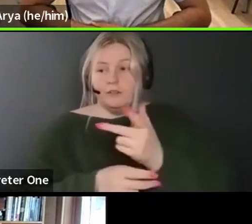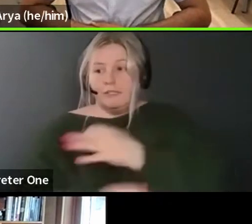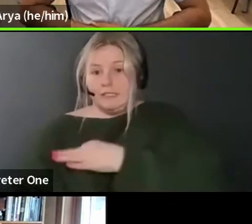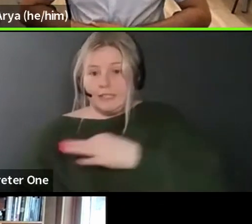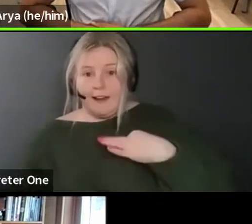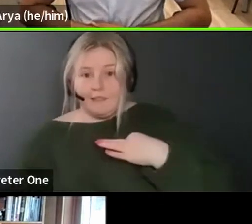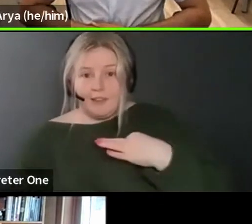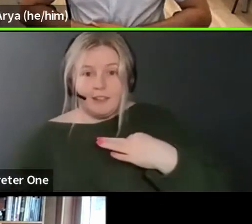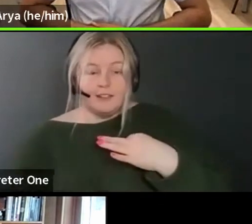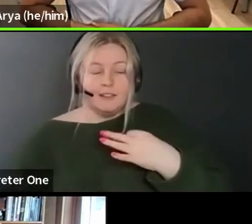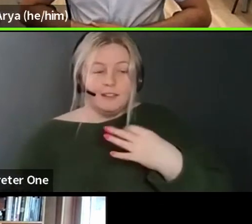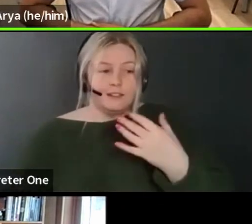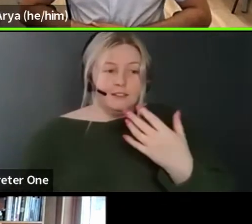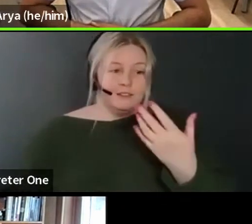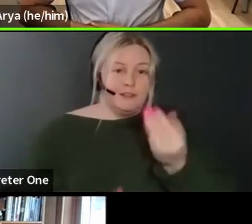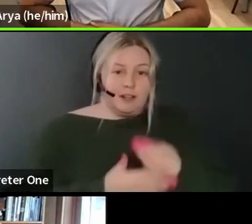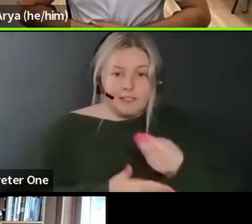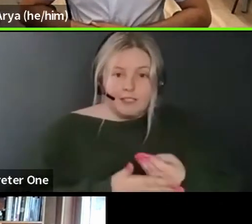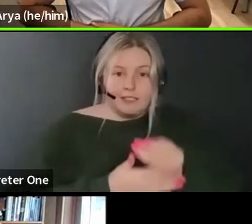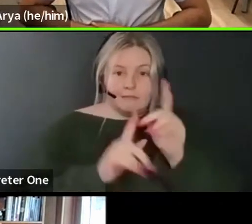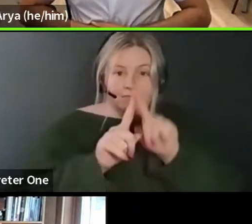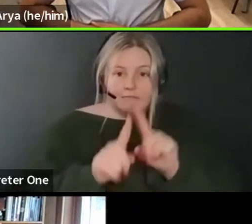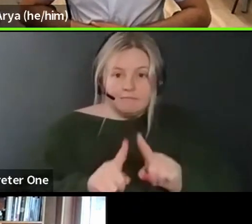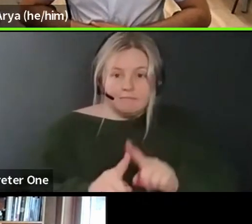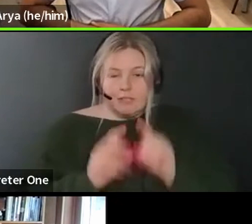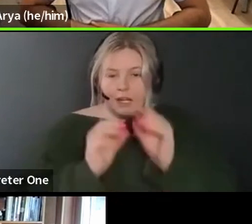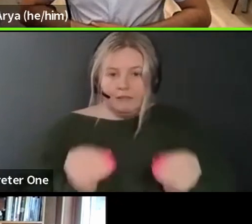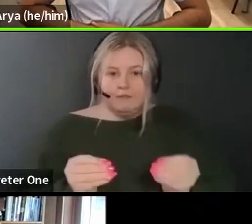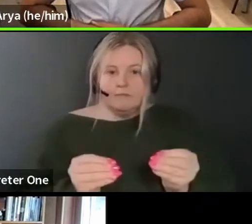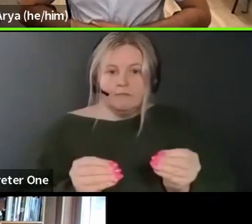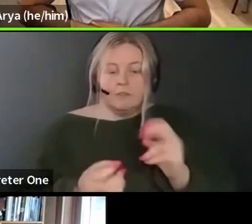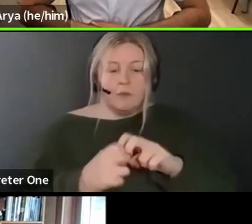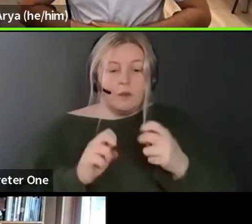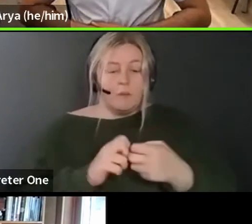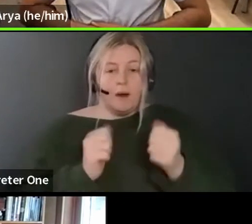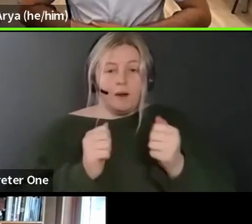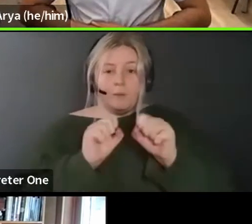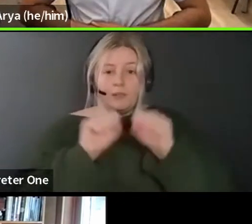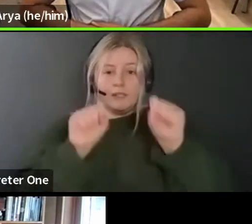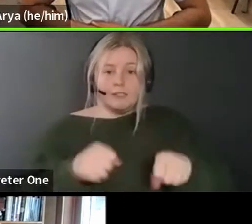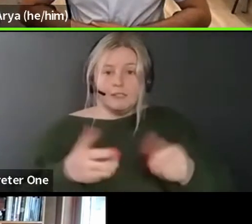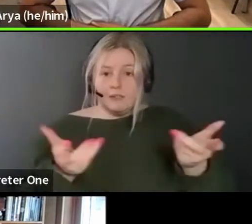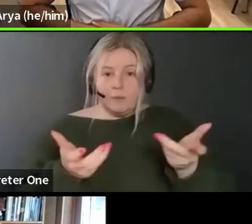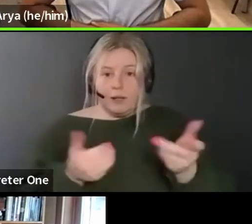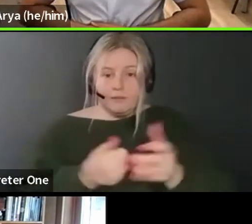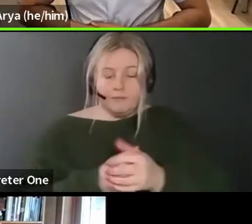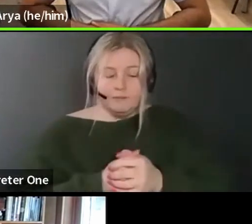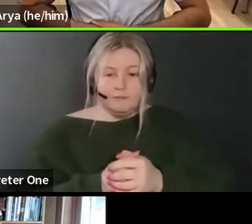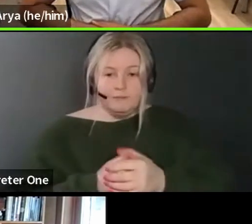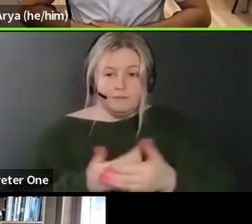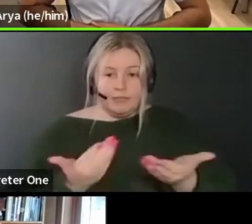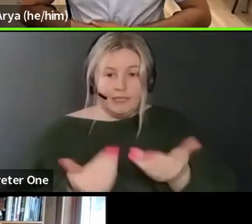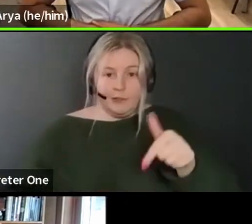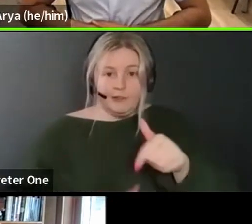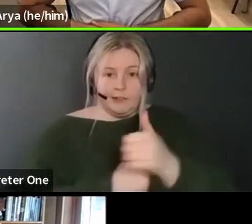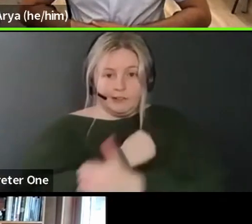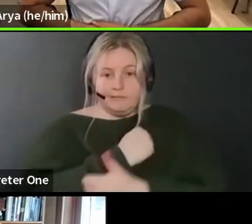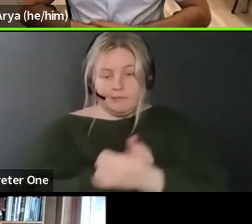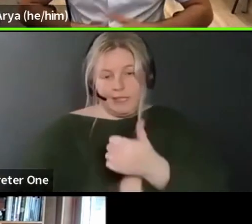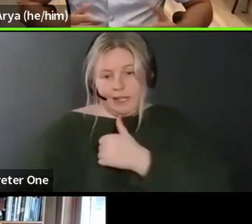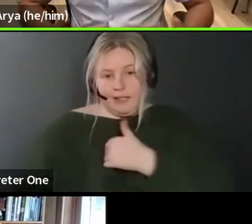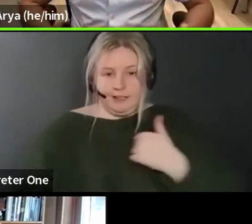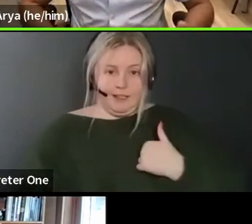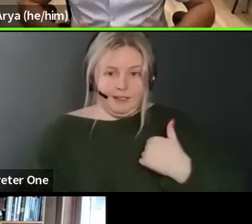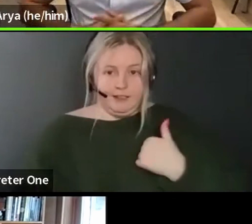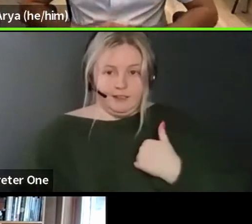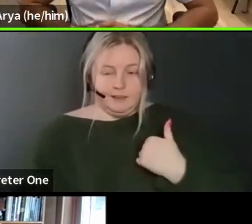staffing. And the fundamental problem with our system here in this country is that we have